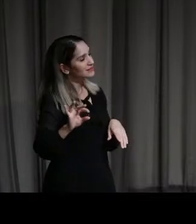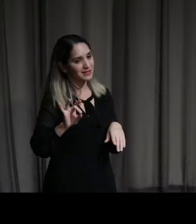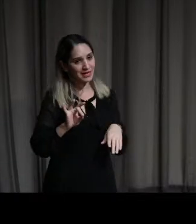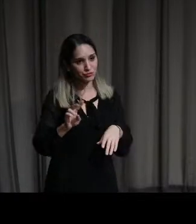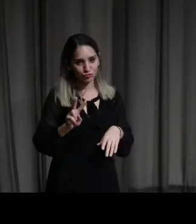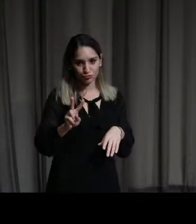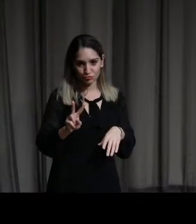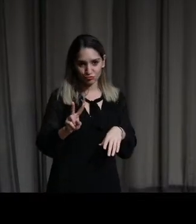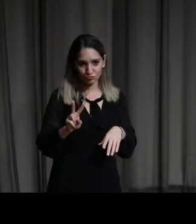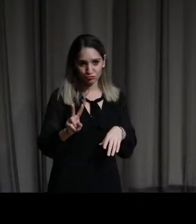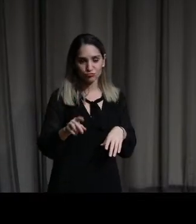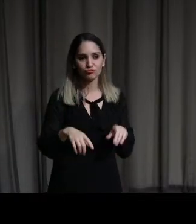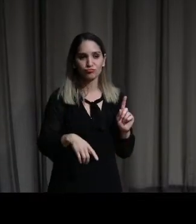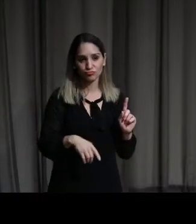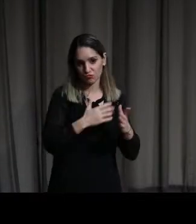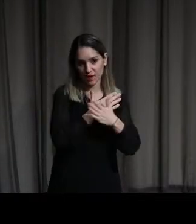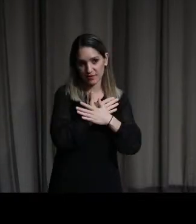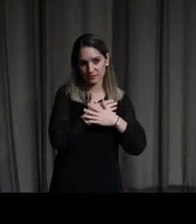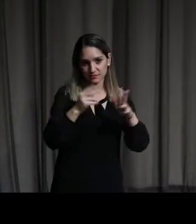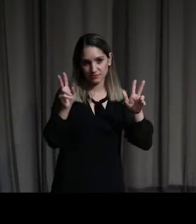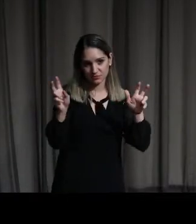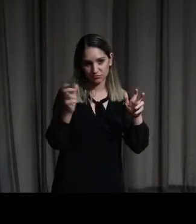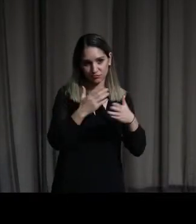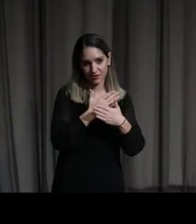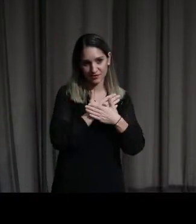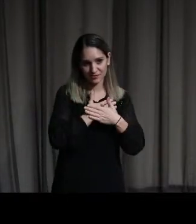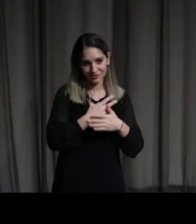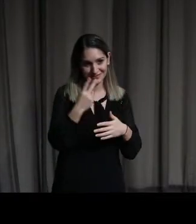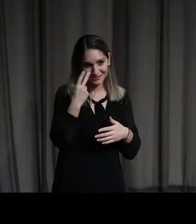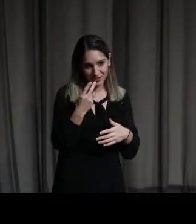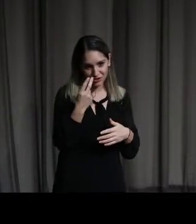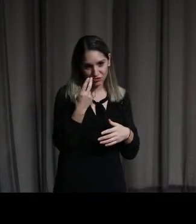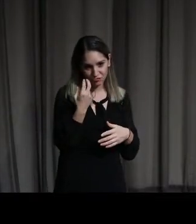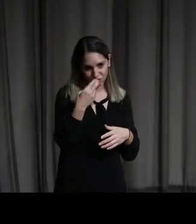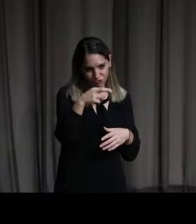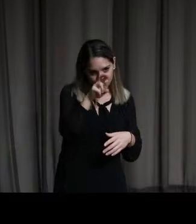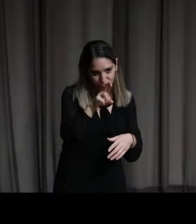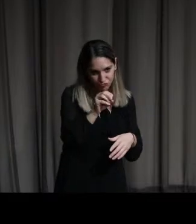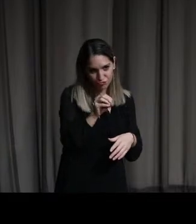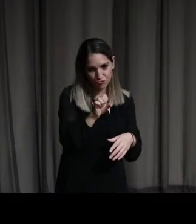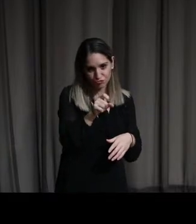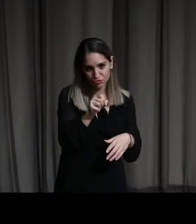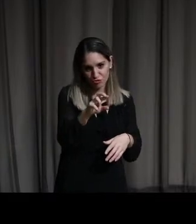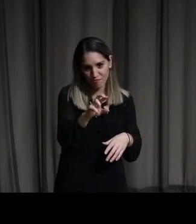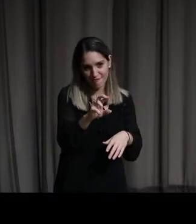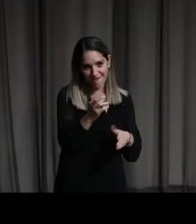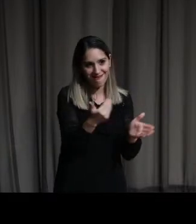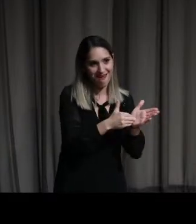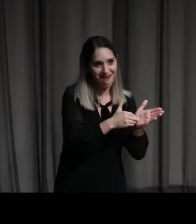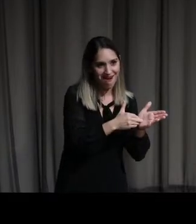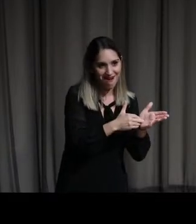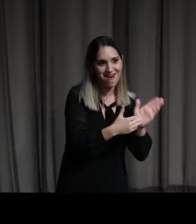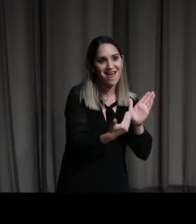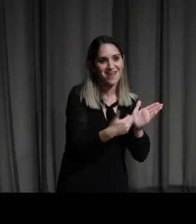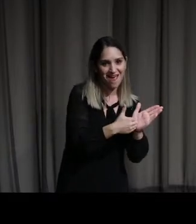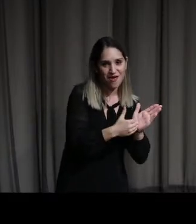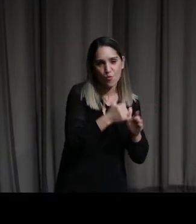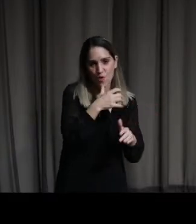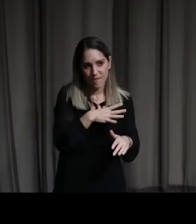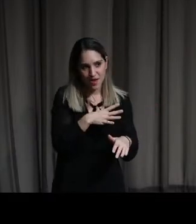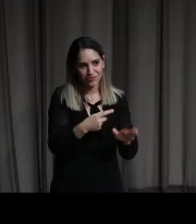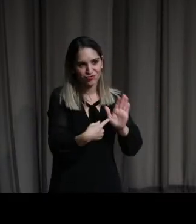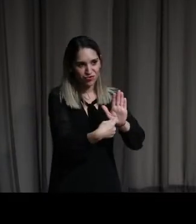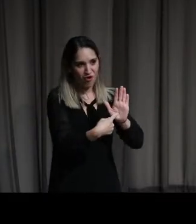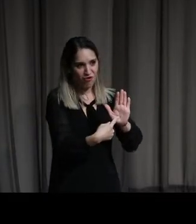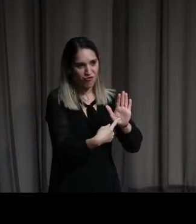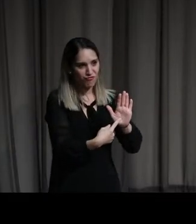you can kind of see the rooster, yes, of course, and the women, yes, of course. And, you